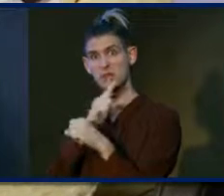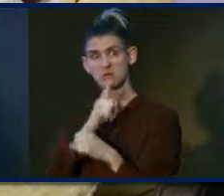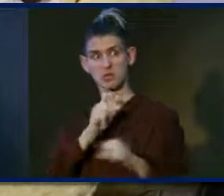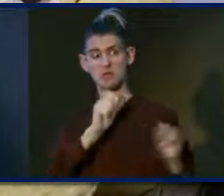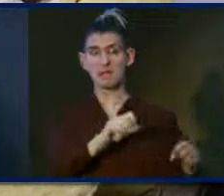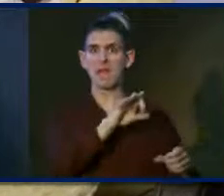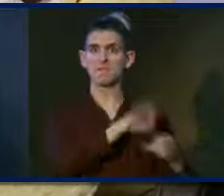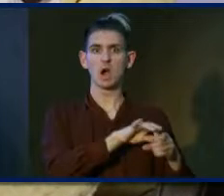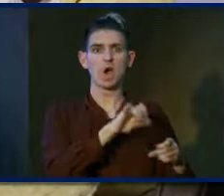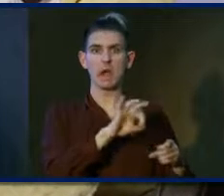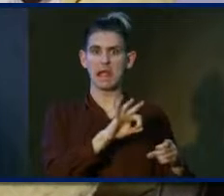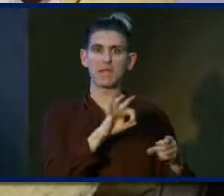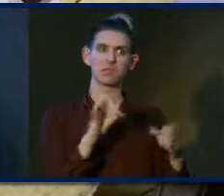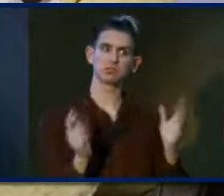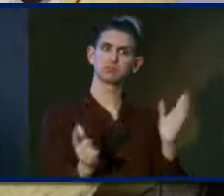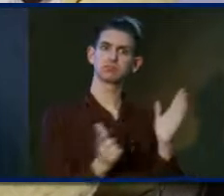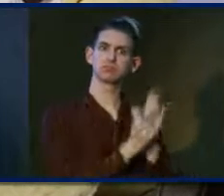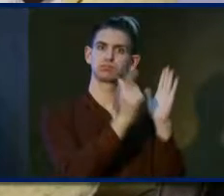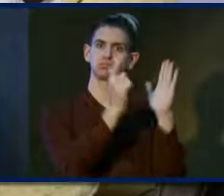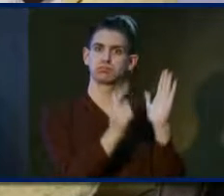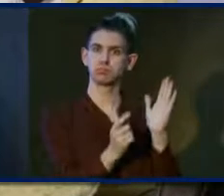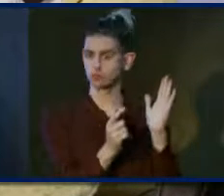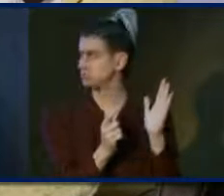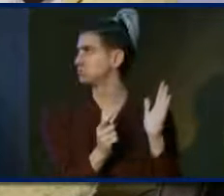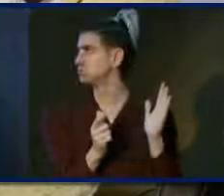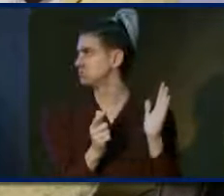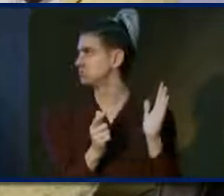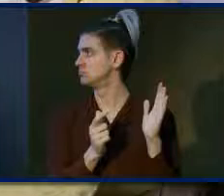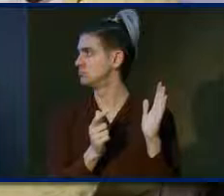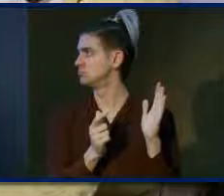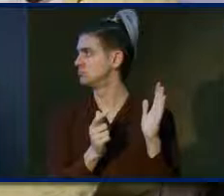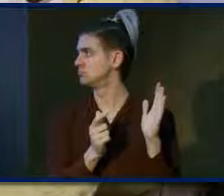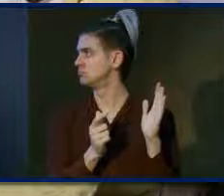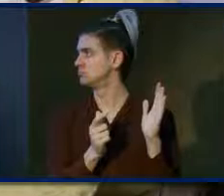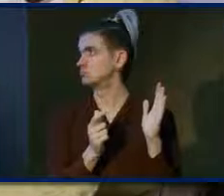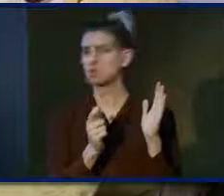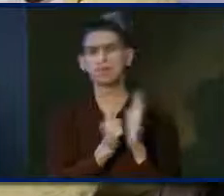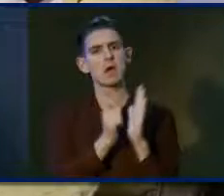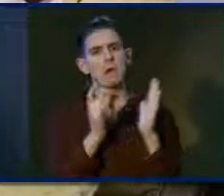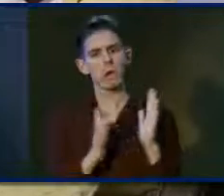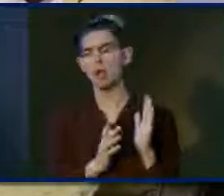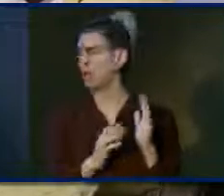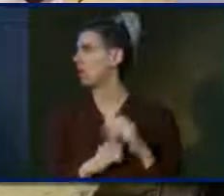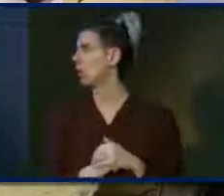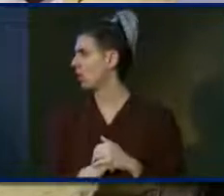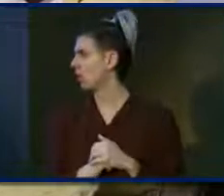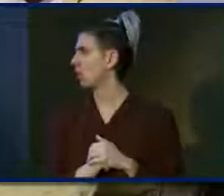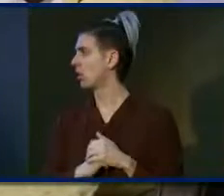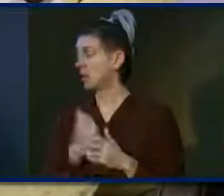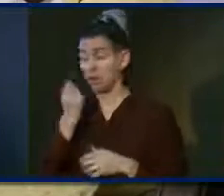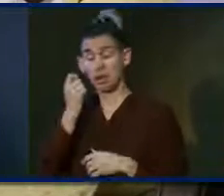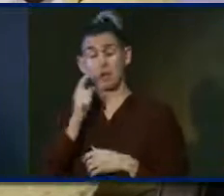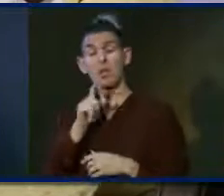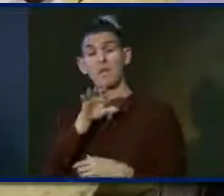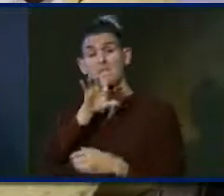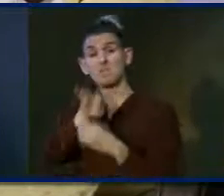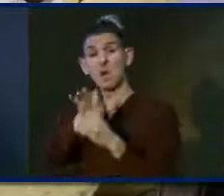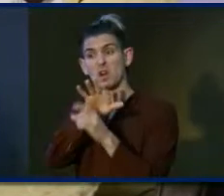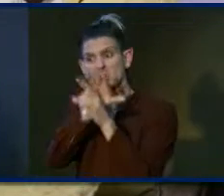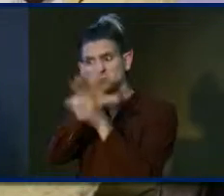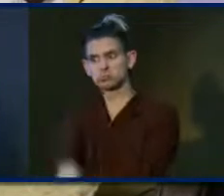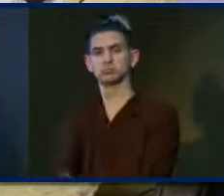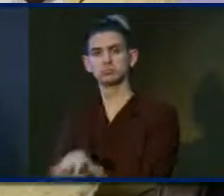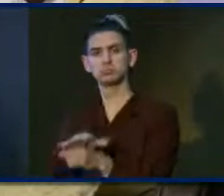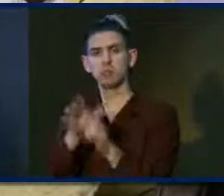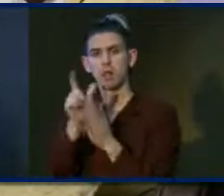And there are a lot of people ready to support voting. So even these voter suppression laws are